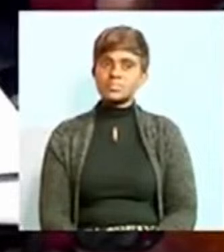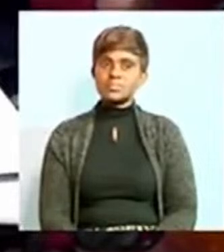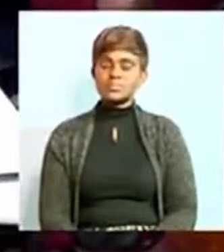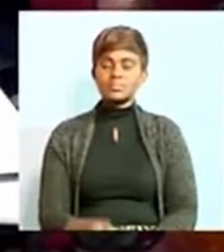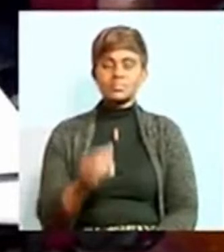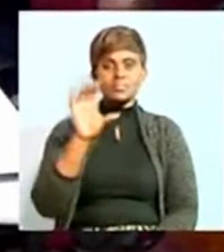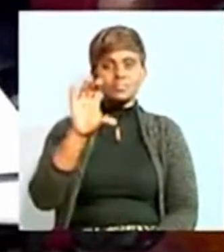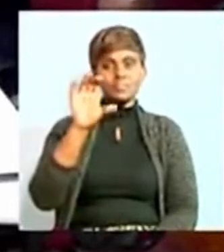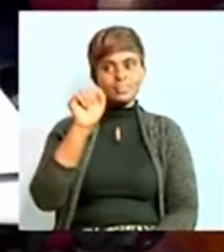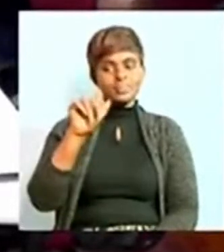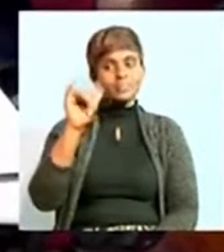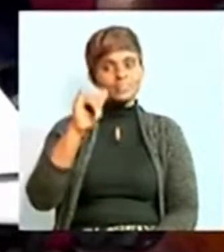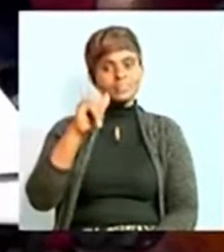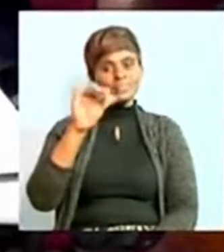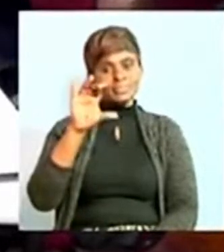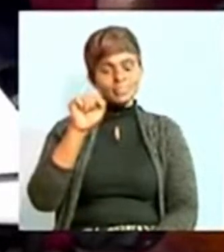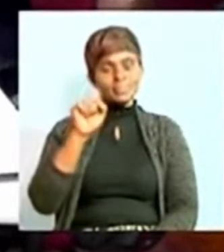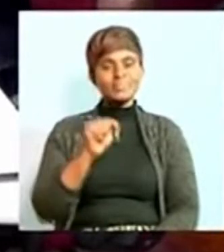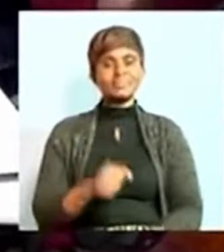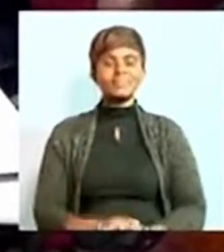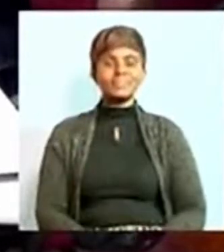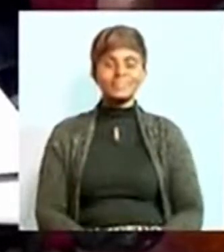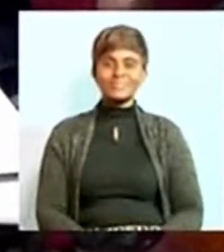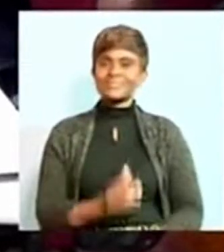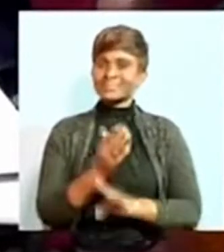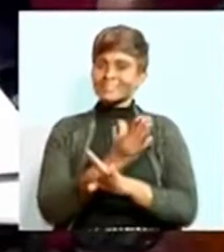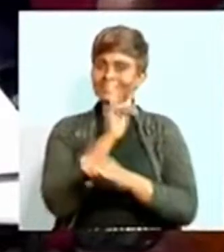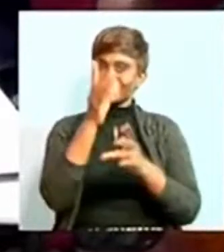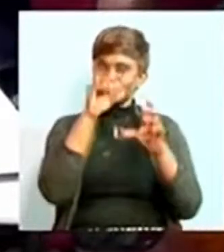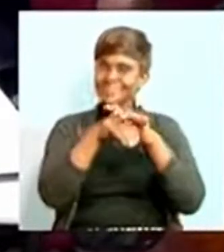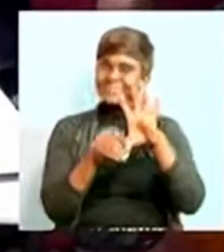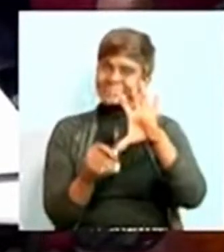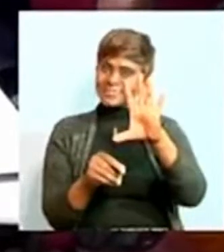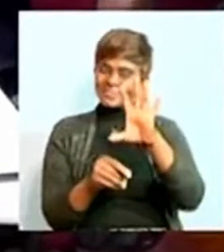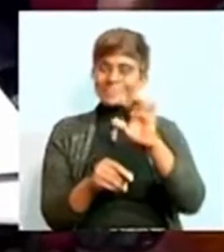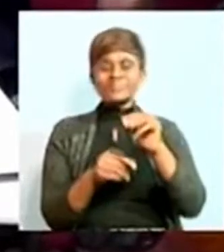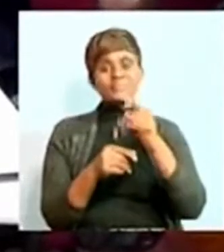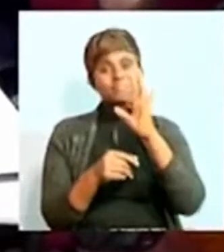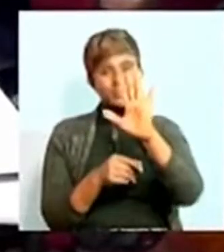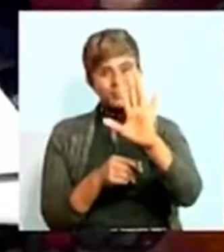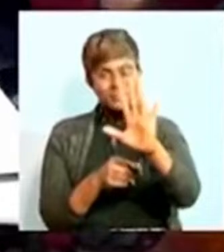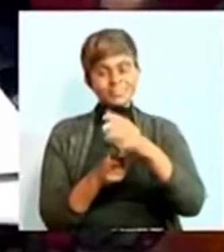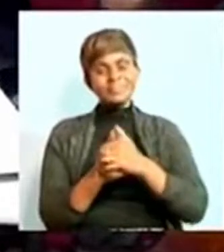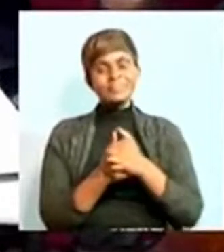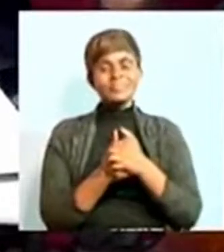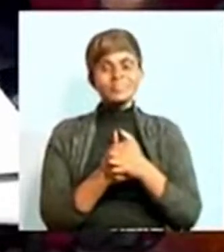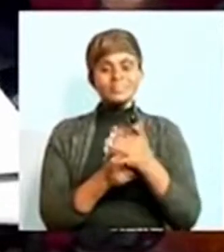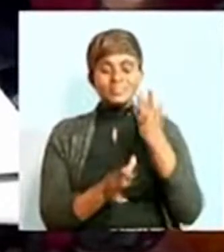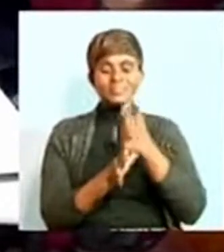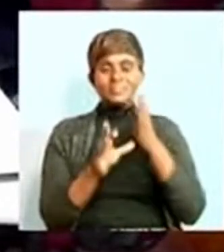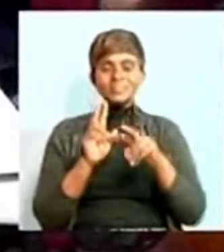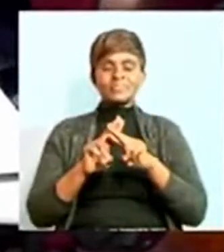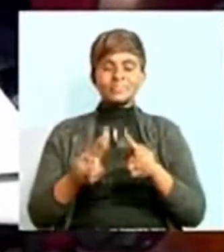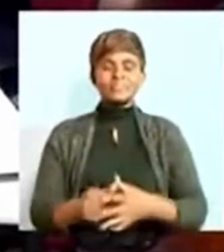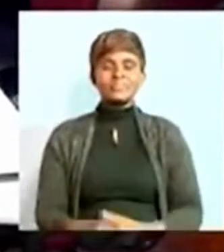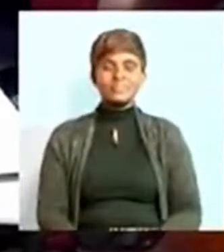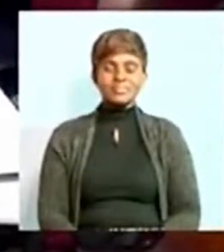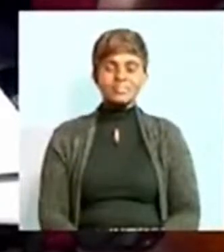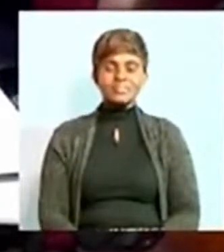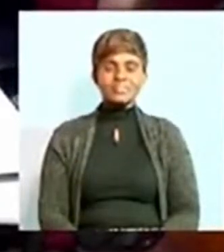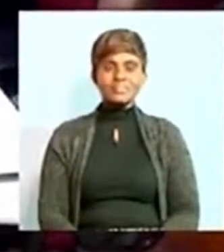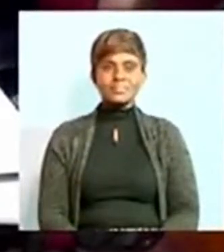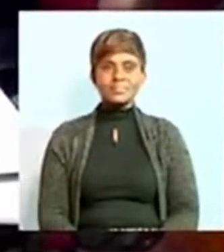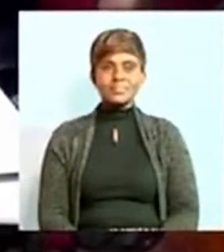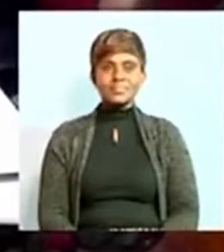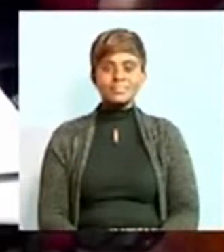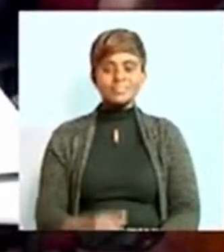Yes, yes. Chair, before you come in, just hold on. Yes, Vice Chair. Chair,